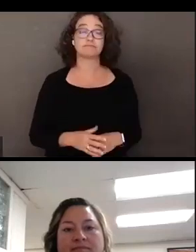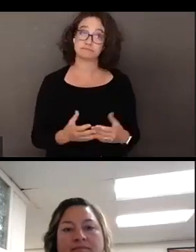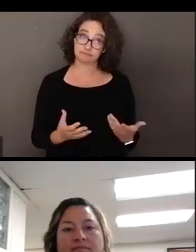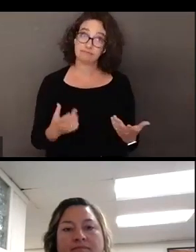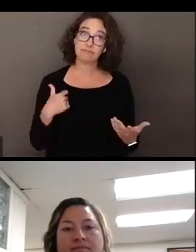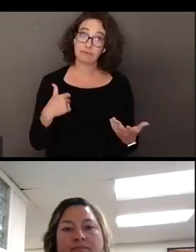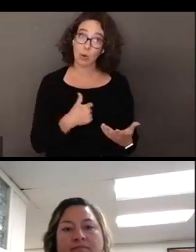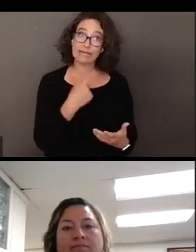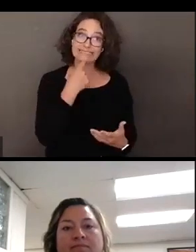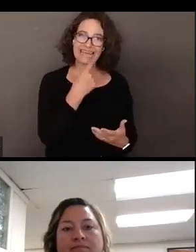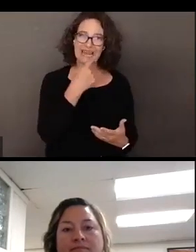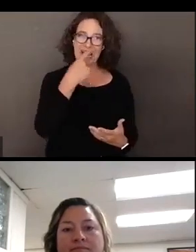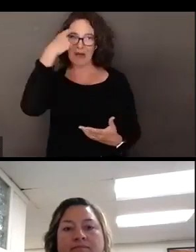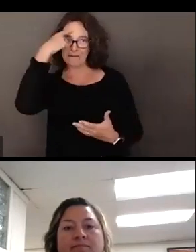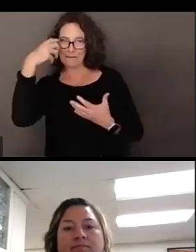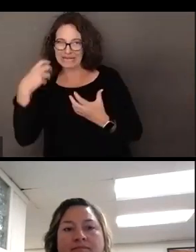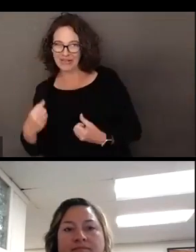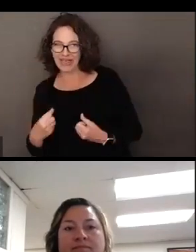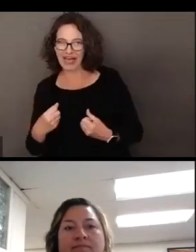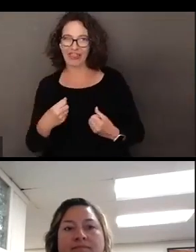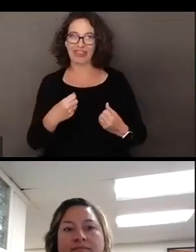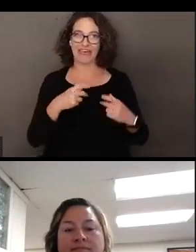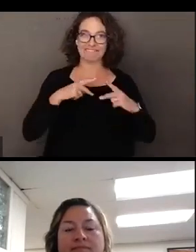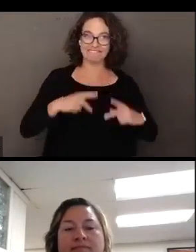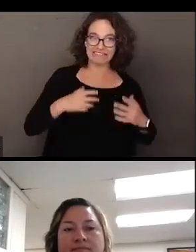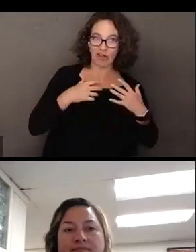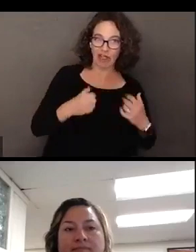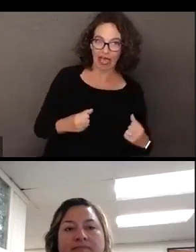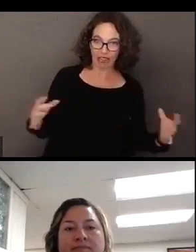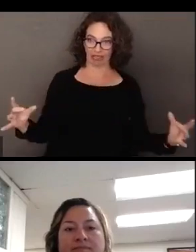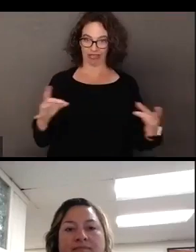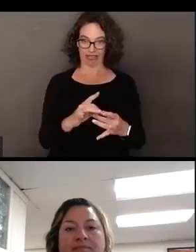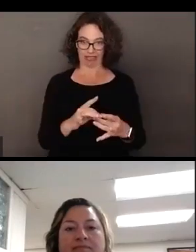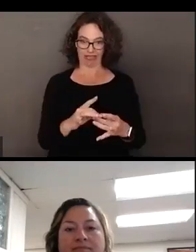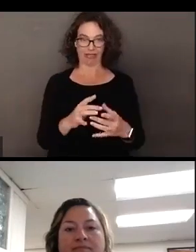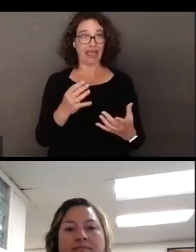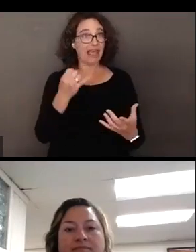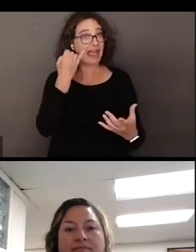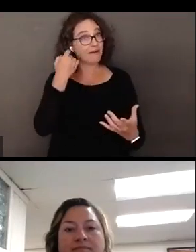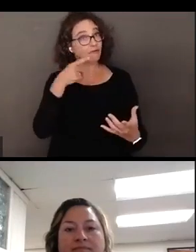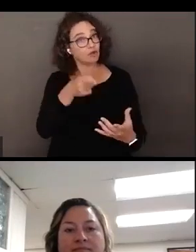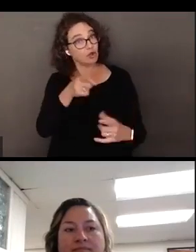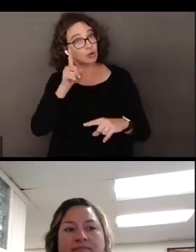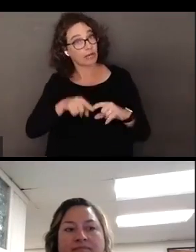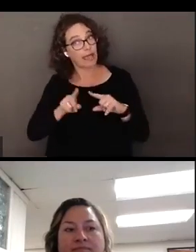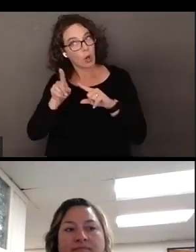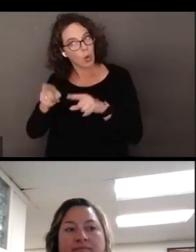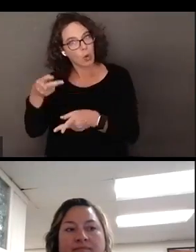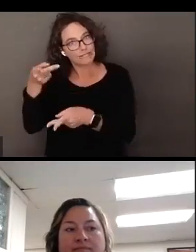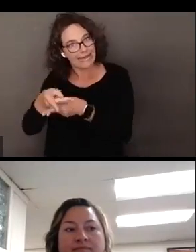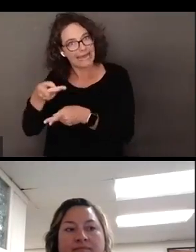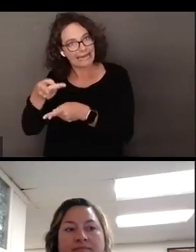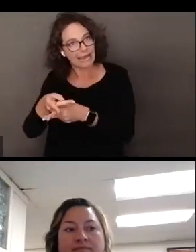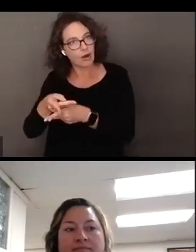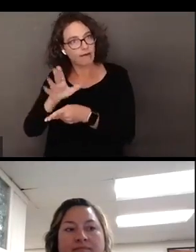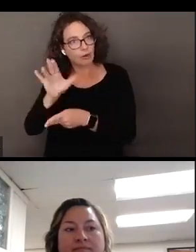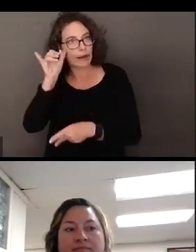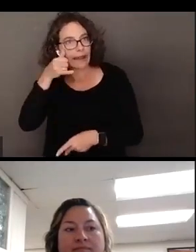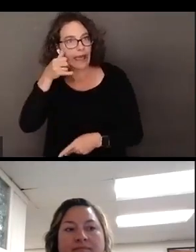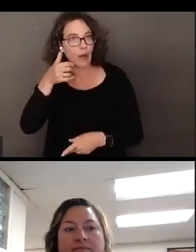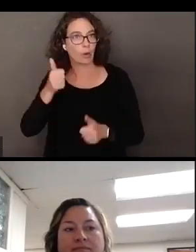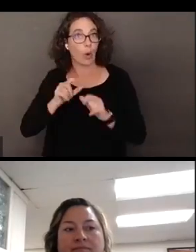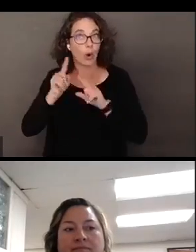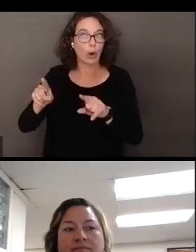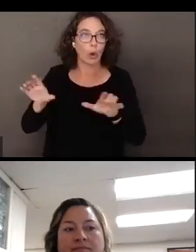mental health and physical health are so closely connected, when you can no longer go out and care for your cows or, you know, do the work that you've been so used to doing